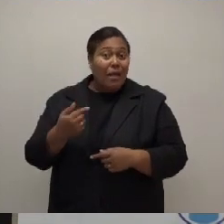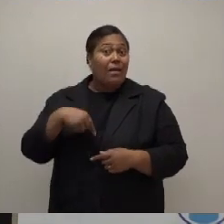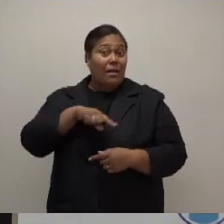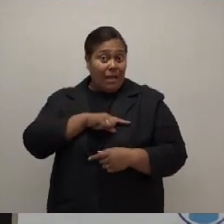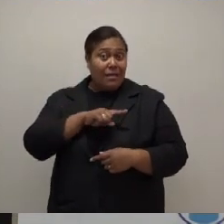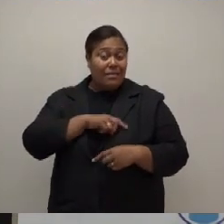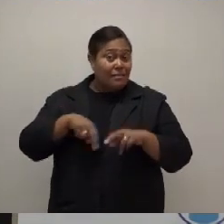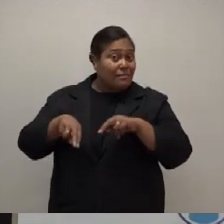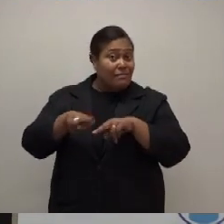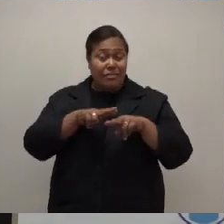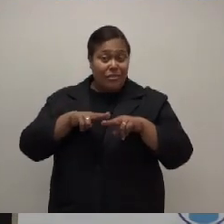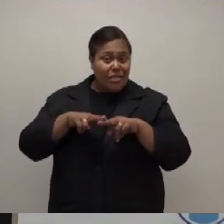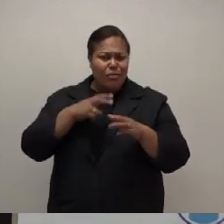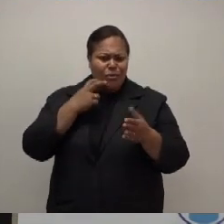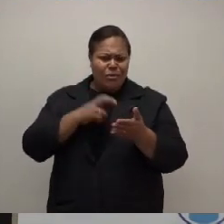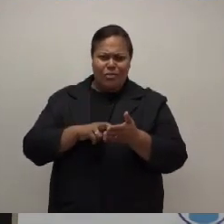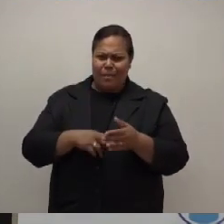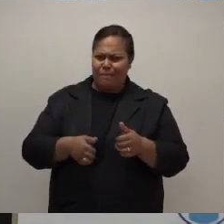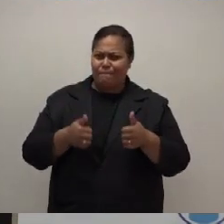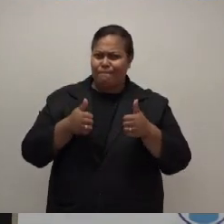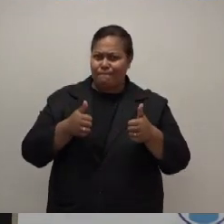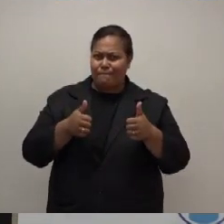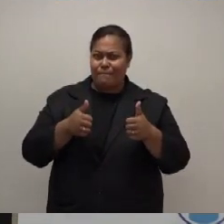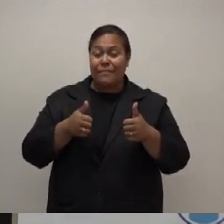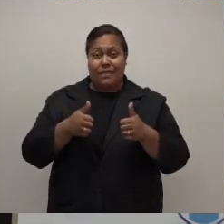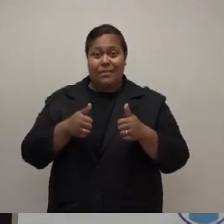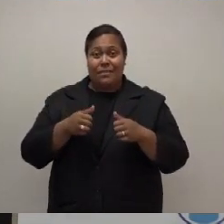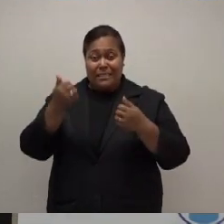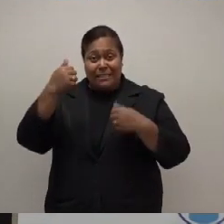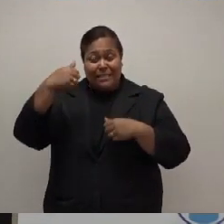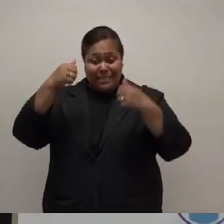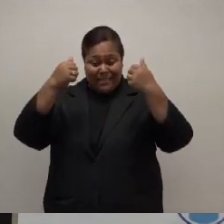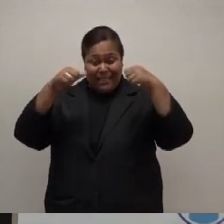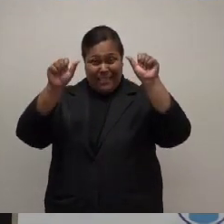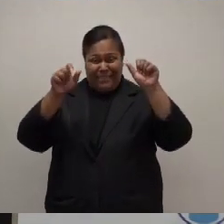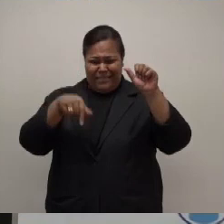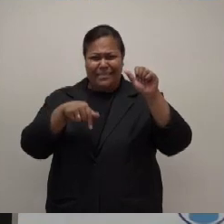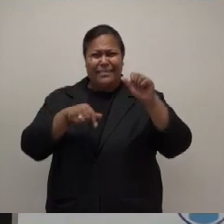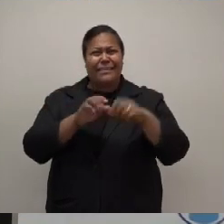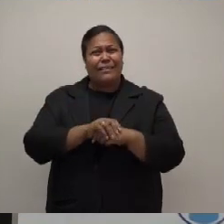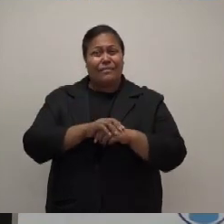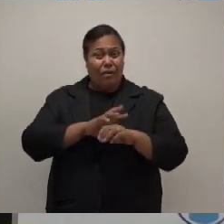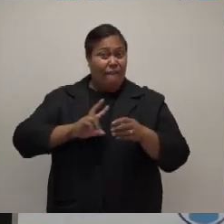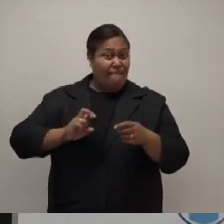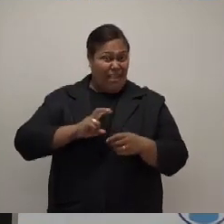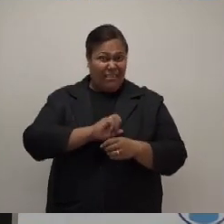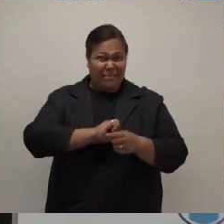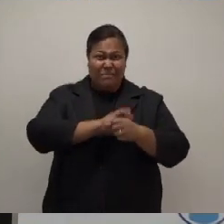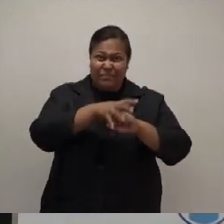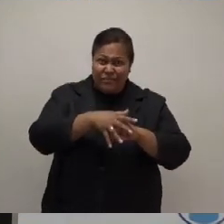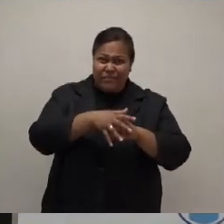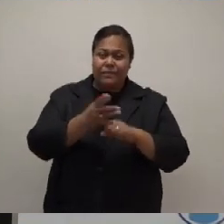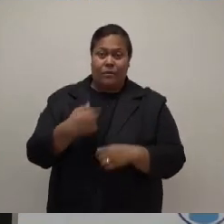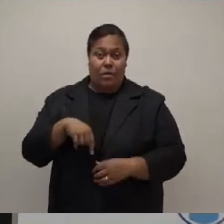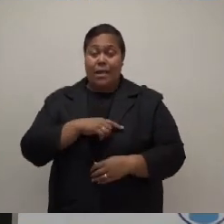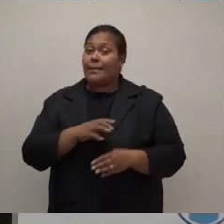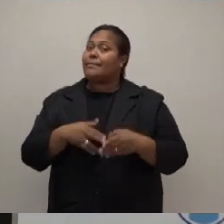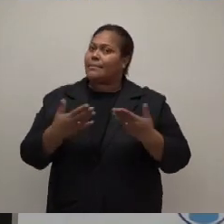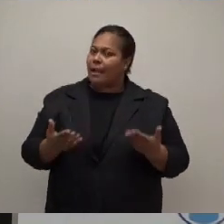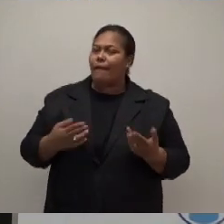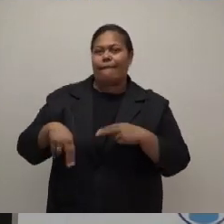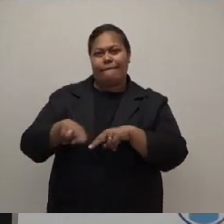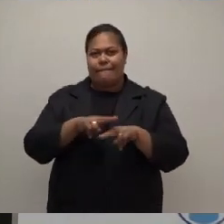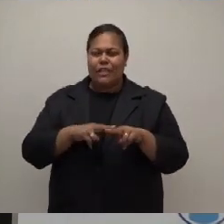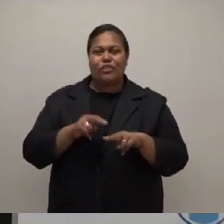such resounding success against the coronavirus, it has come to Fiji to light the way towards a